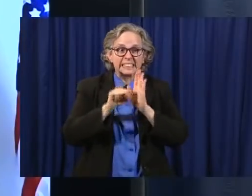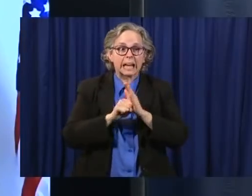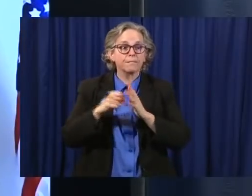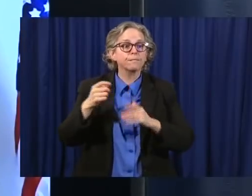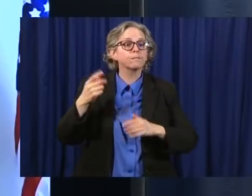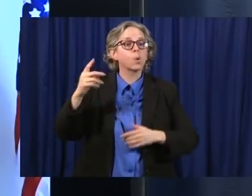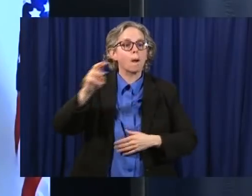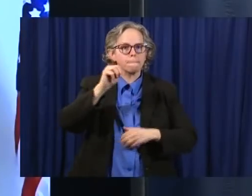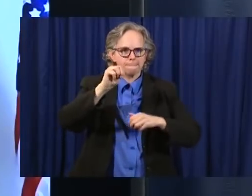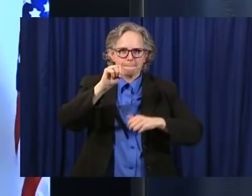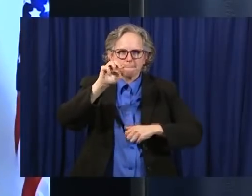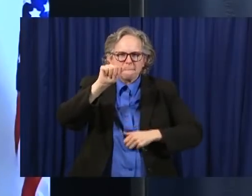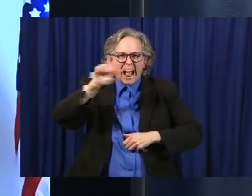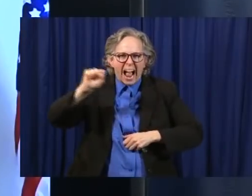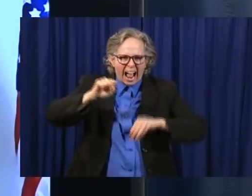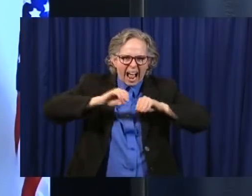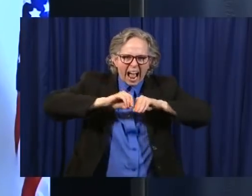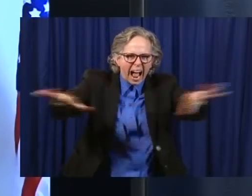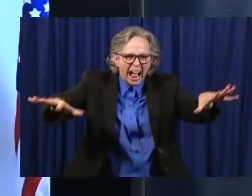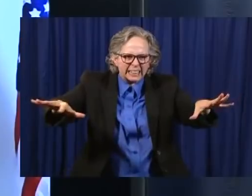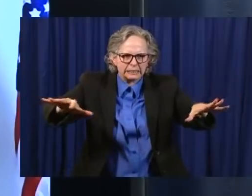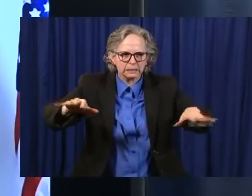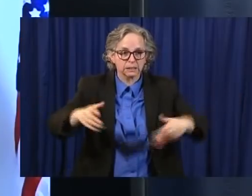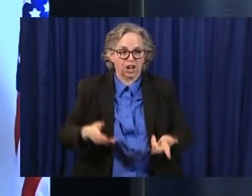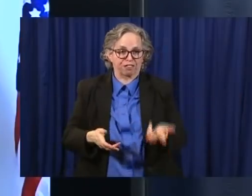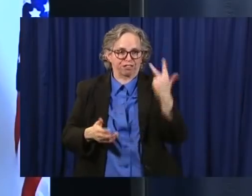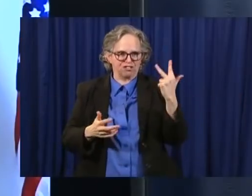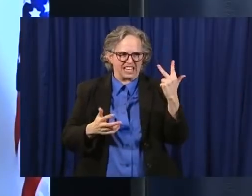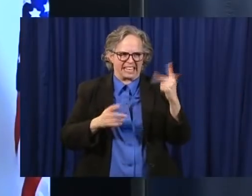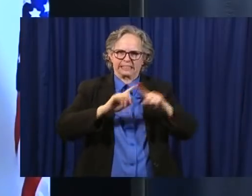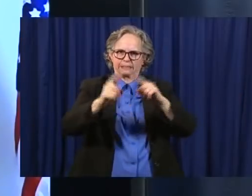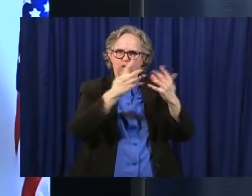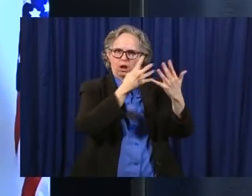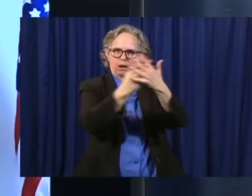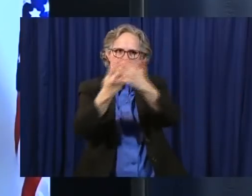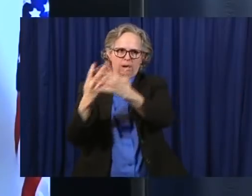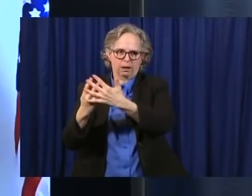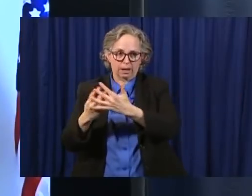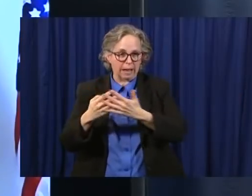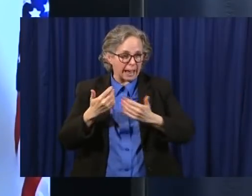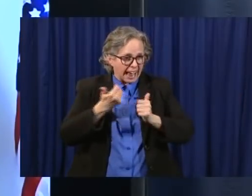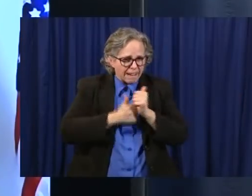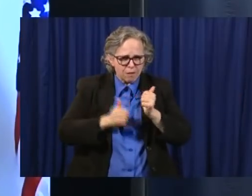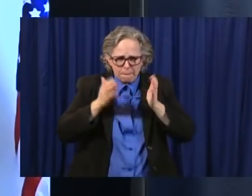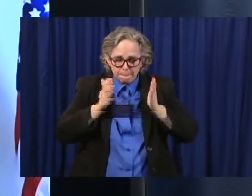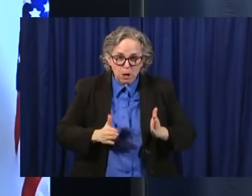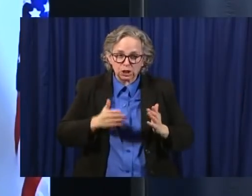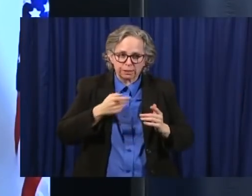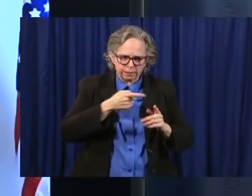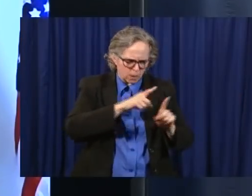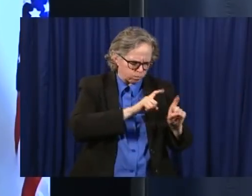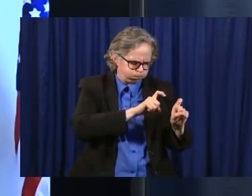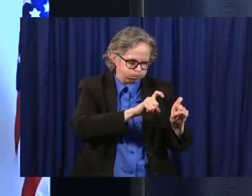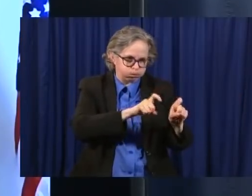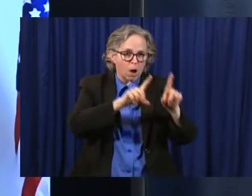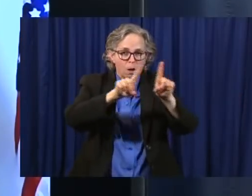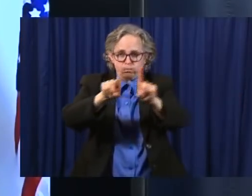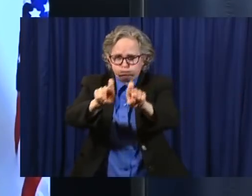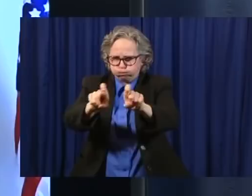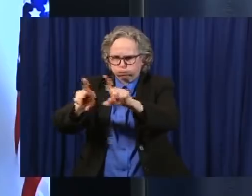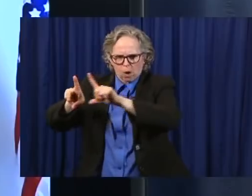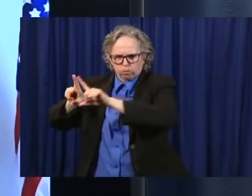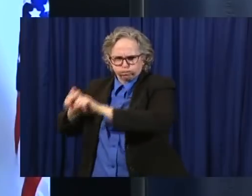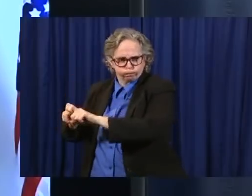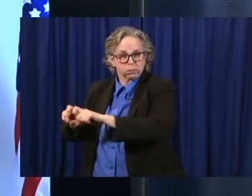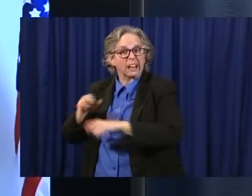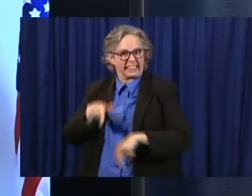3 facilities. We tested every single person that lives there, and by Friday we'll have tested every single person that works